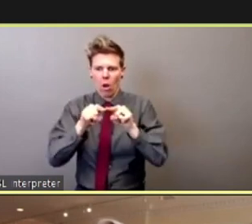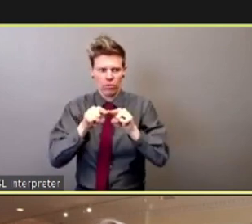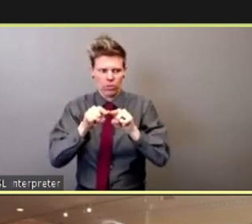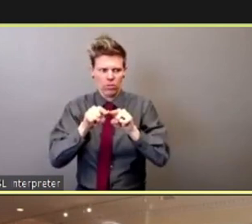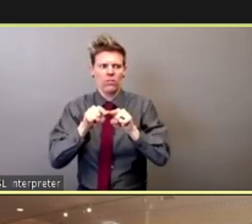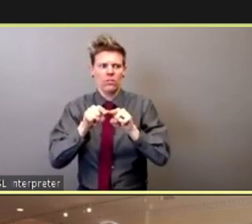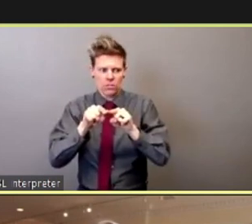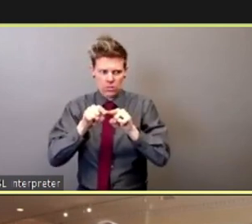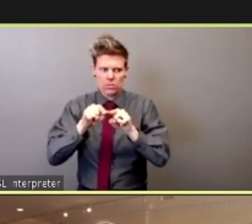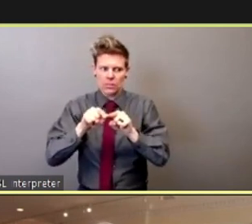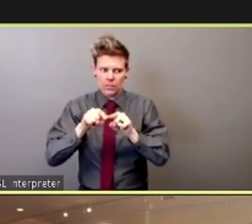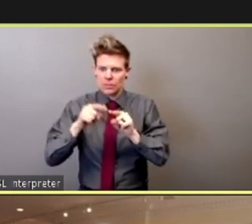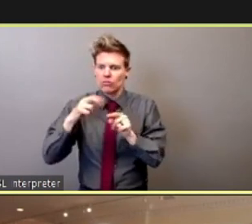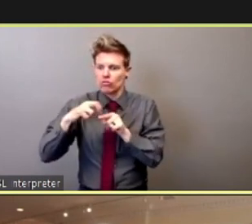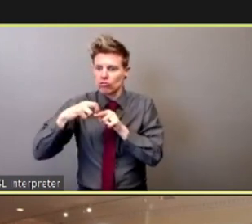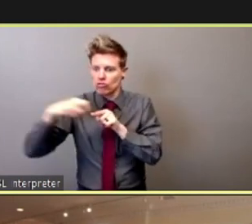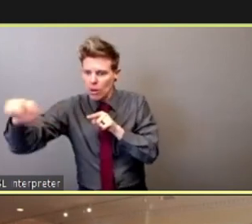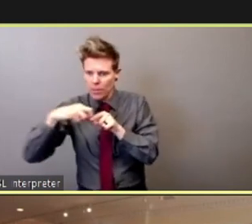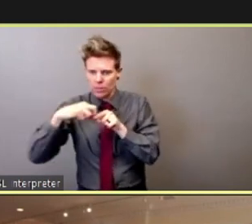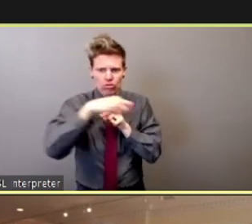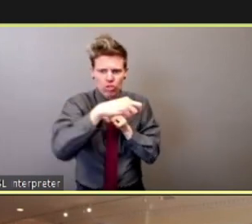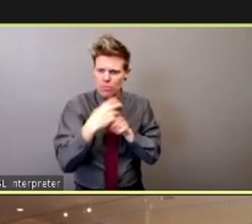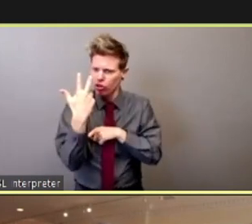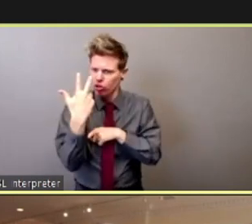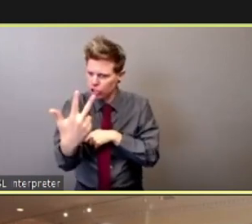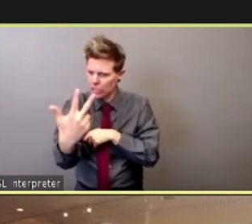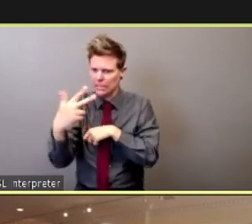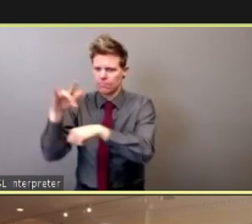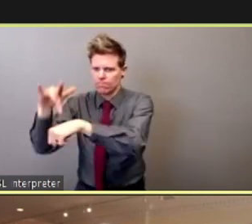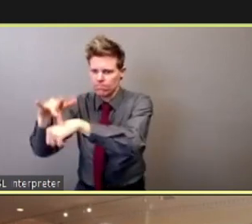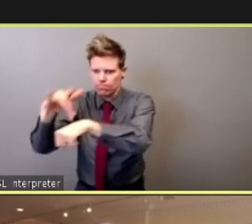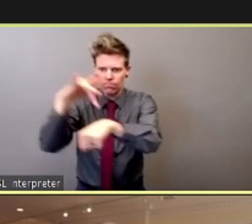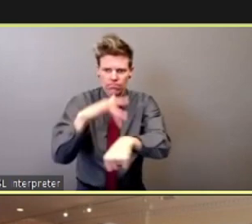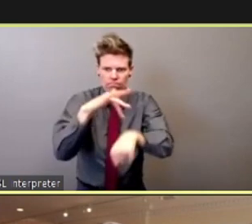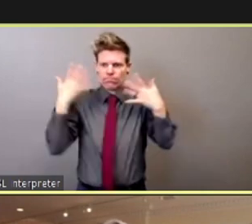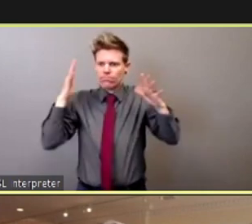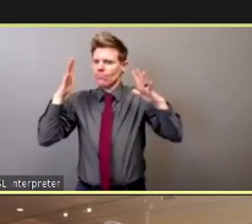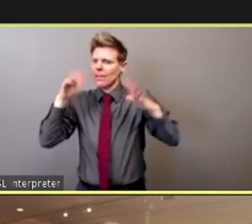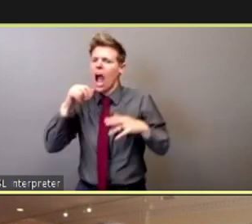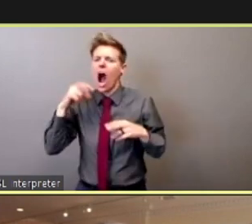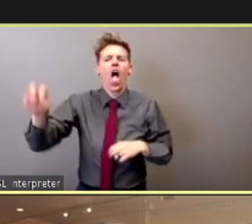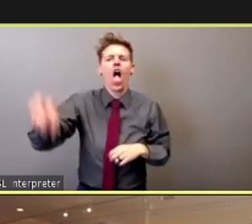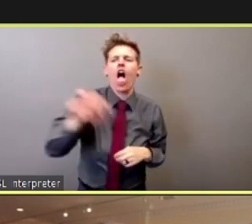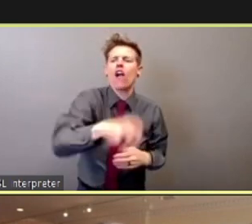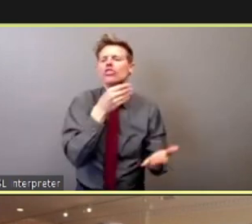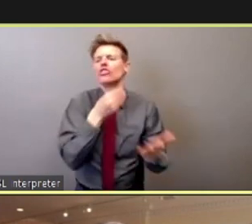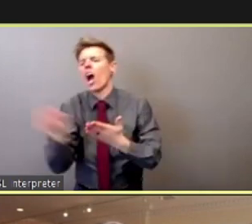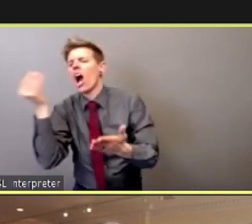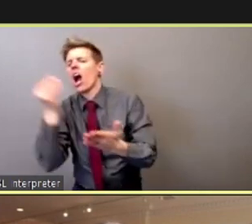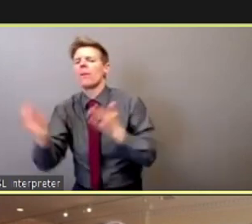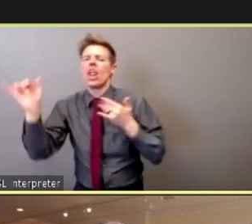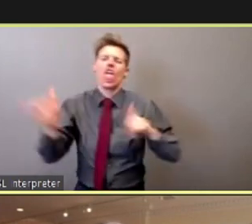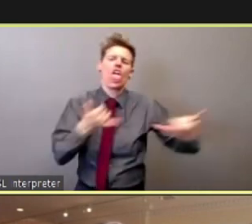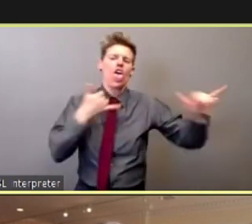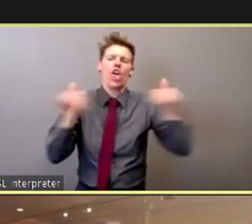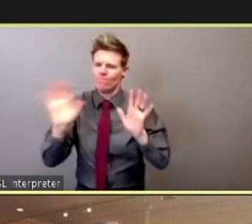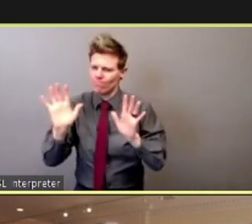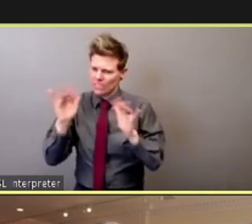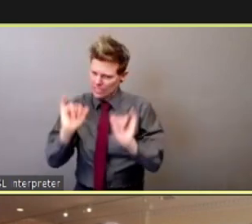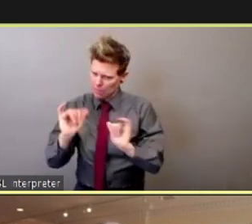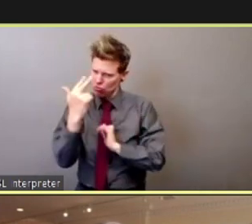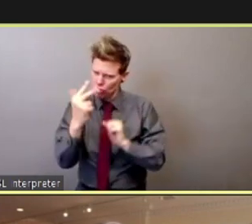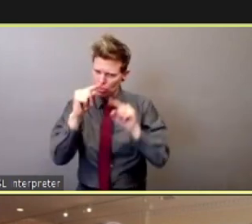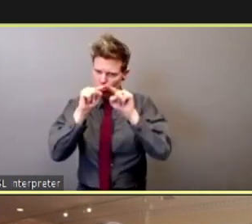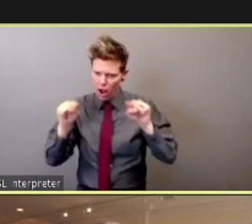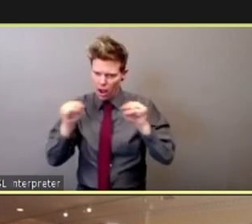communities safe. Next slide. All right, I just wanted you to really see it. I said it, and we'll go to the next slide